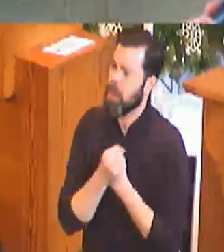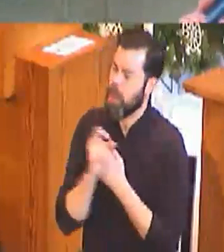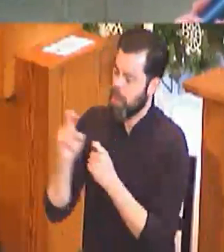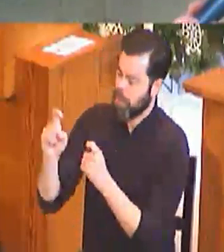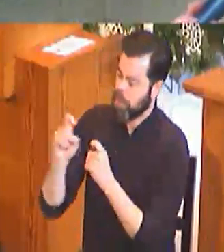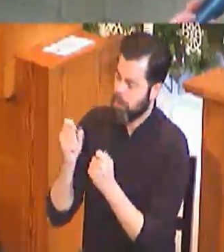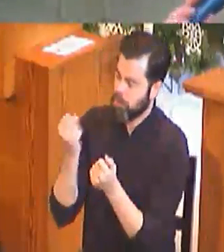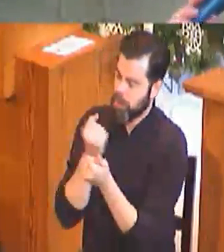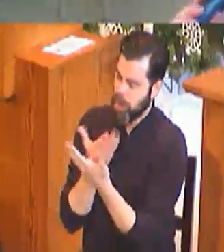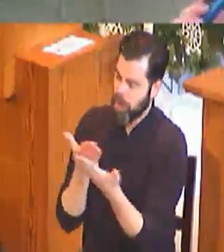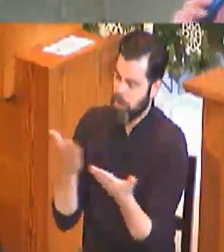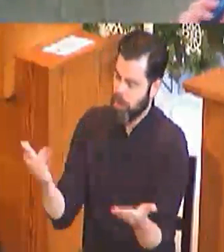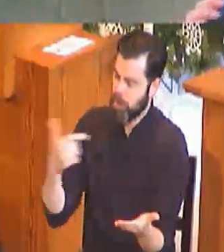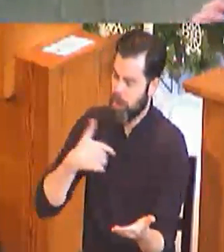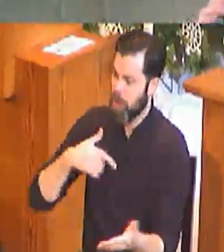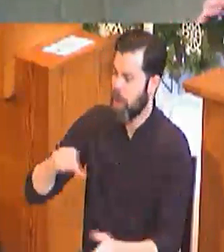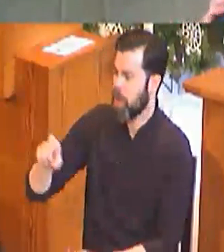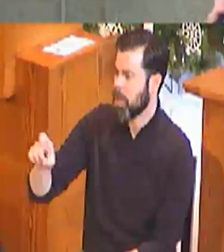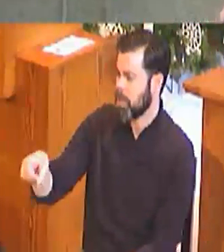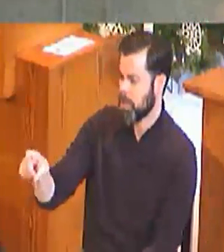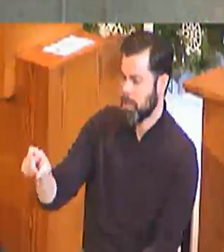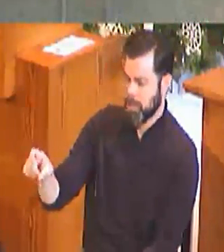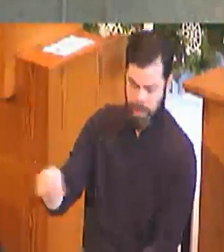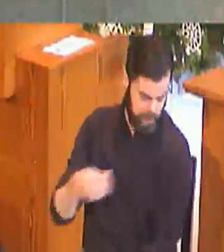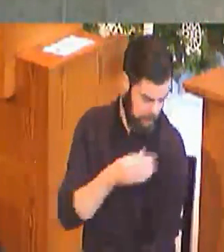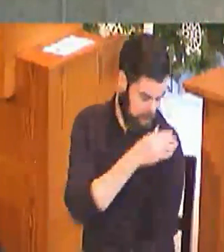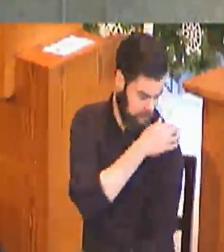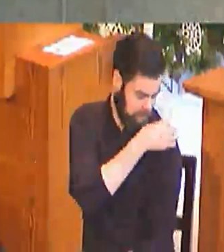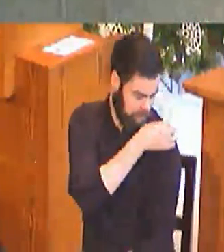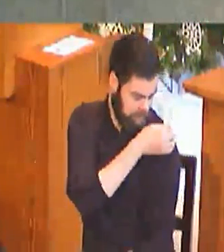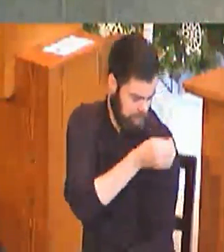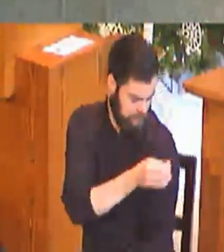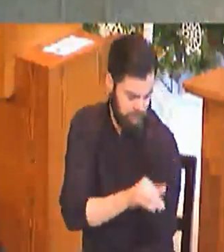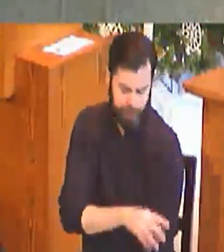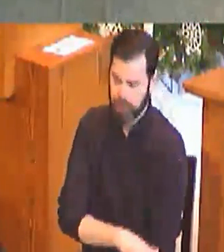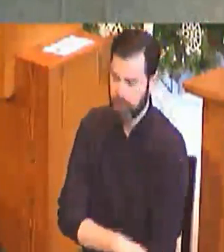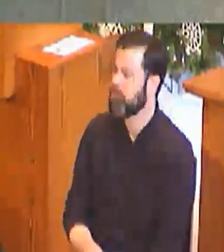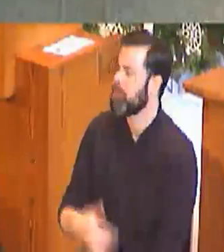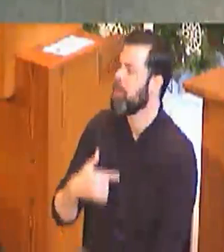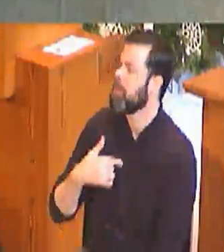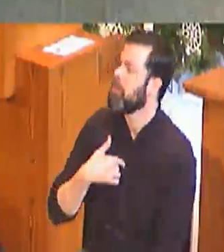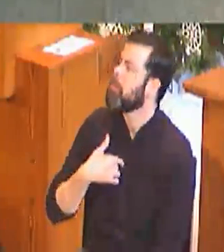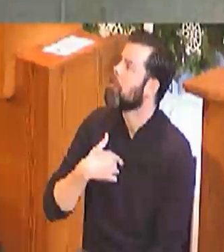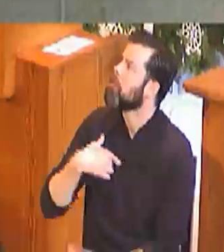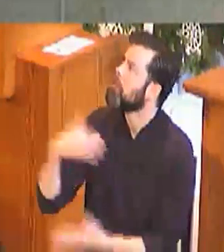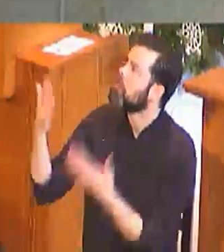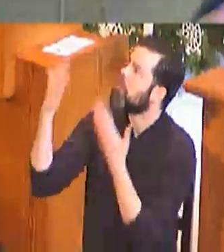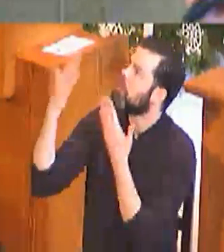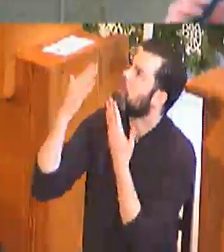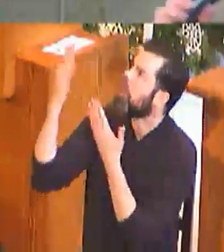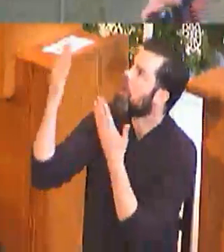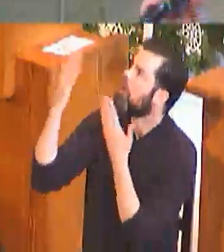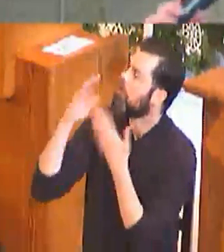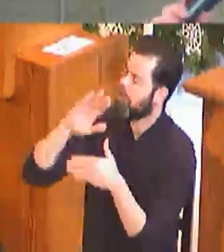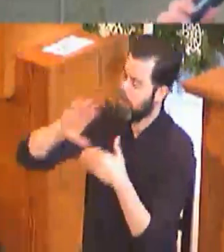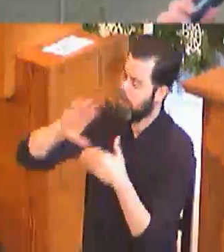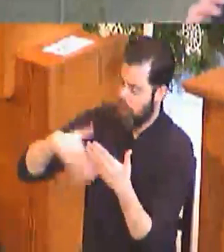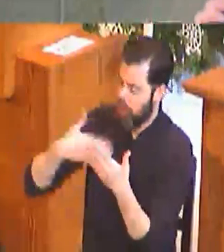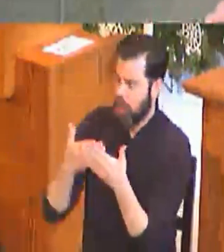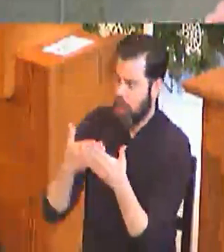me everything I need. So I give thanks for all